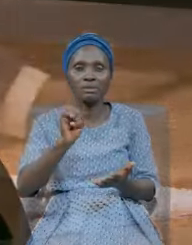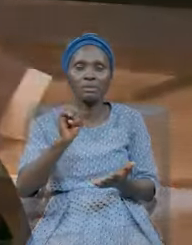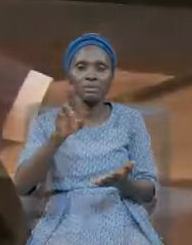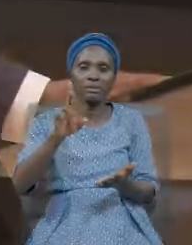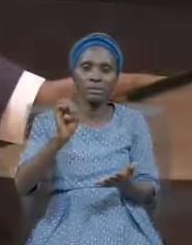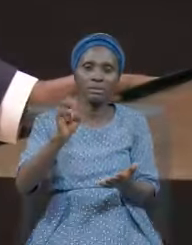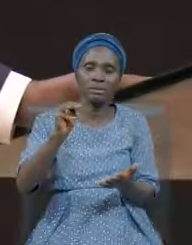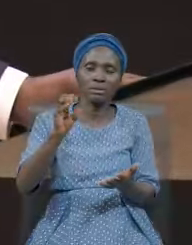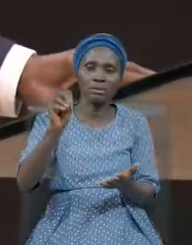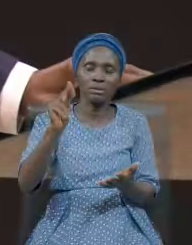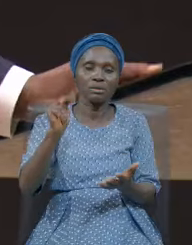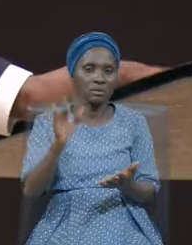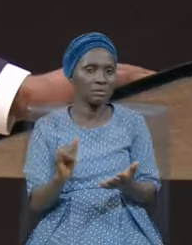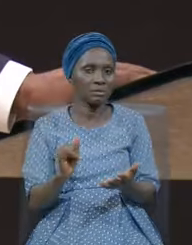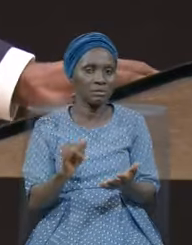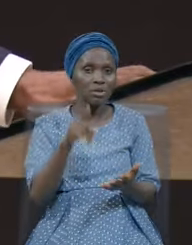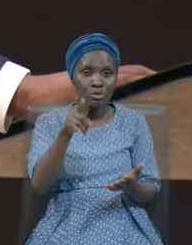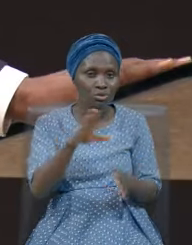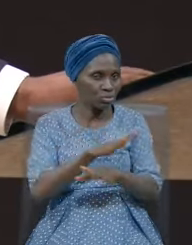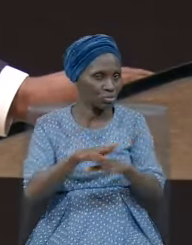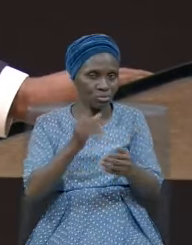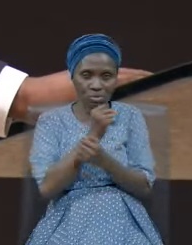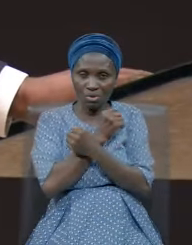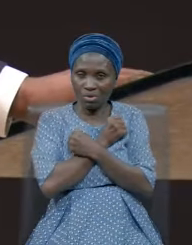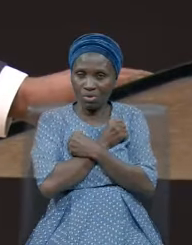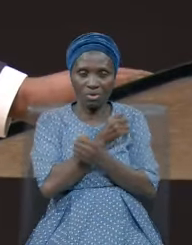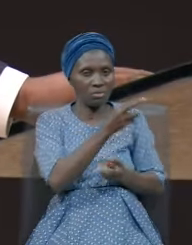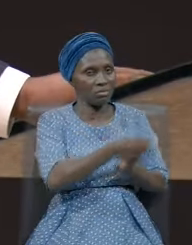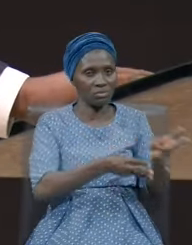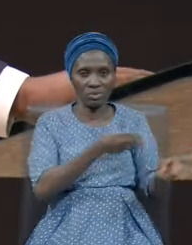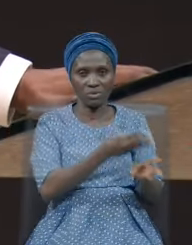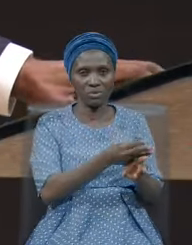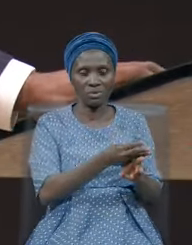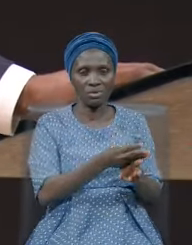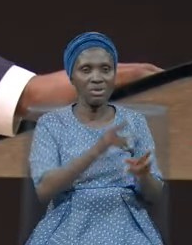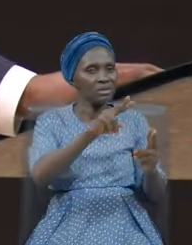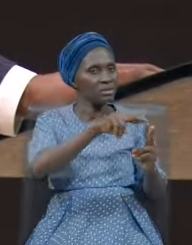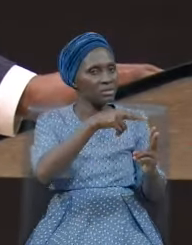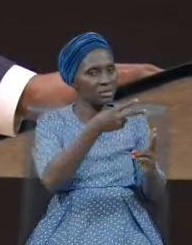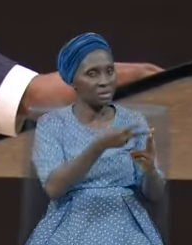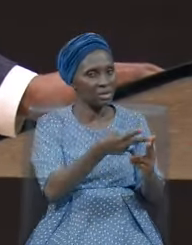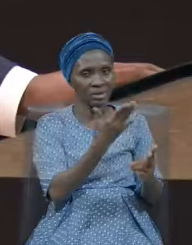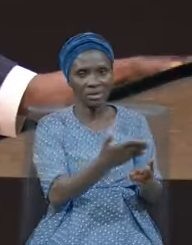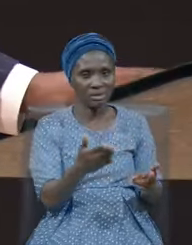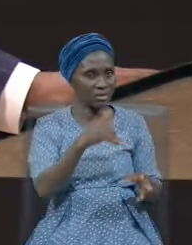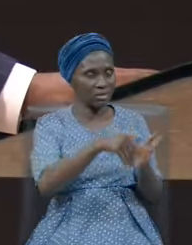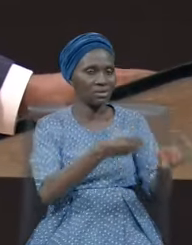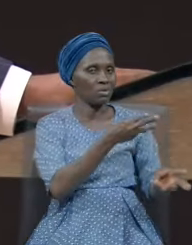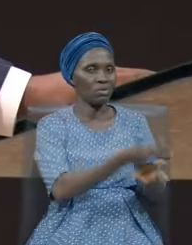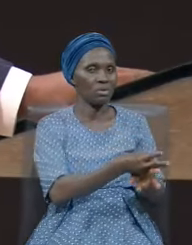Love not the world, neither the things that are in the world. If any